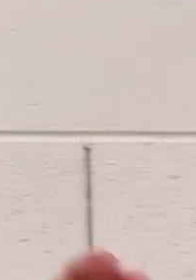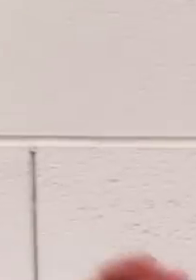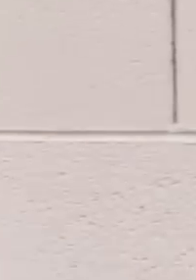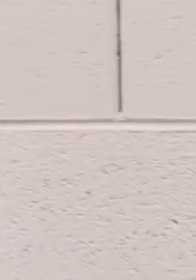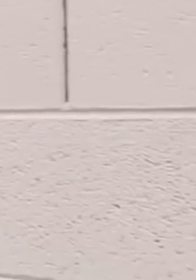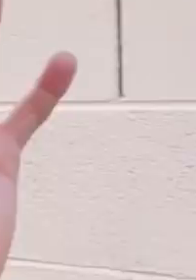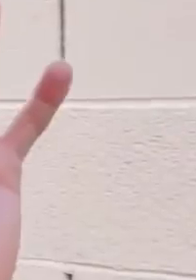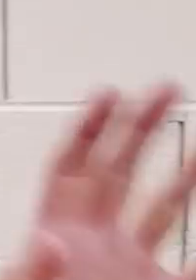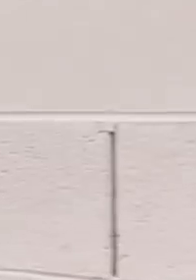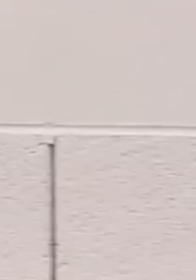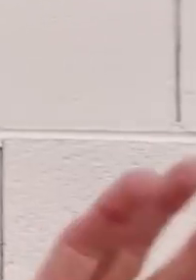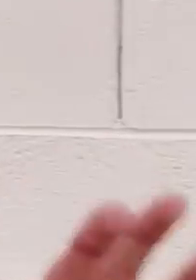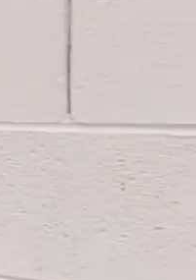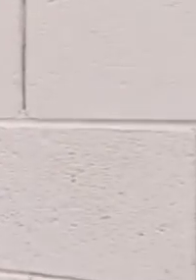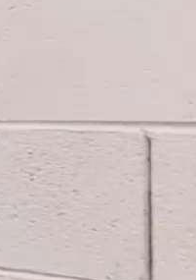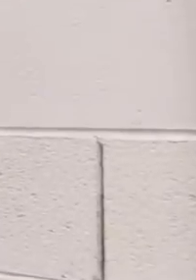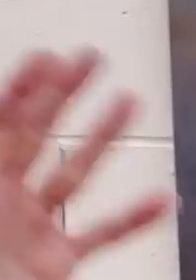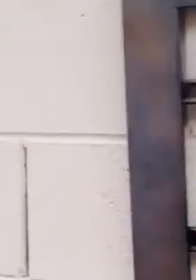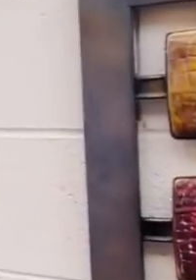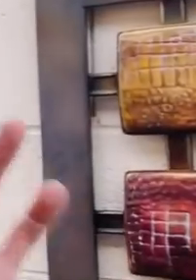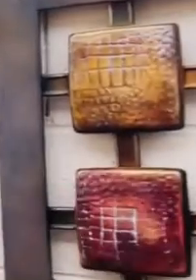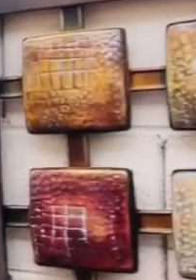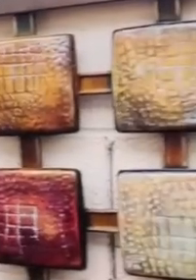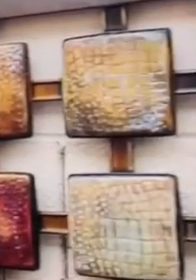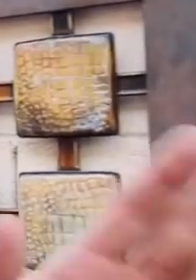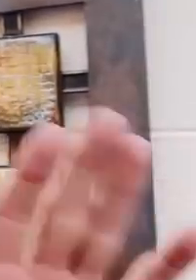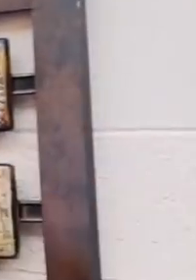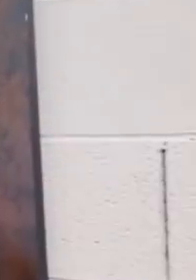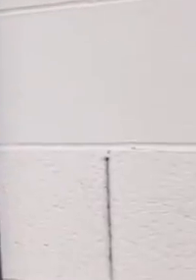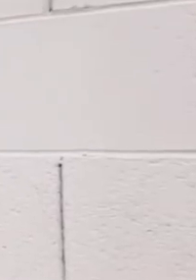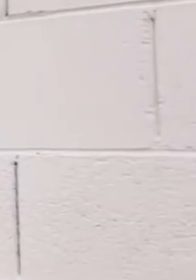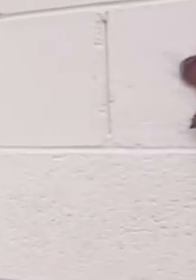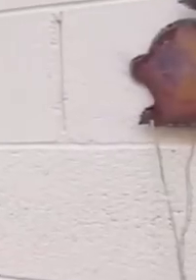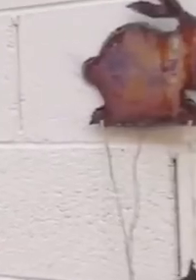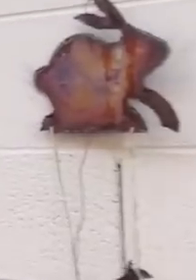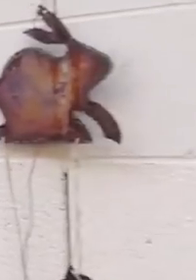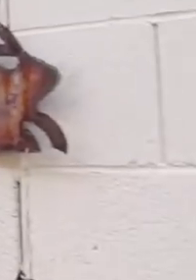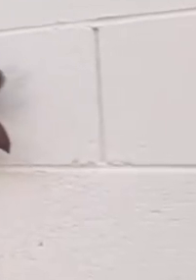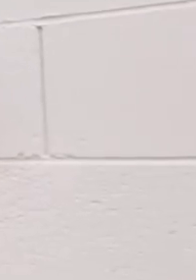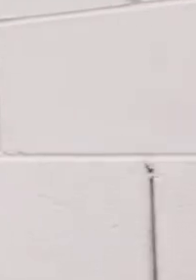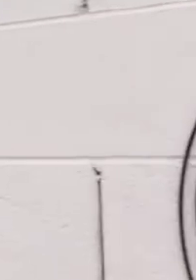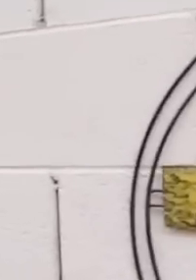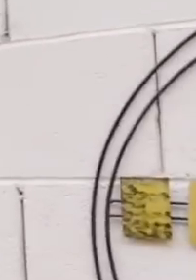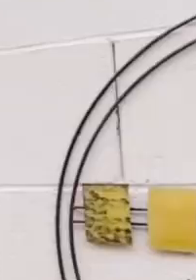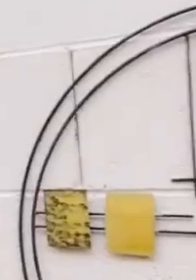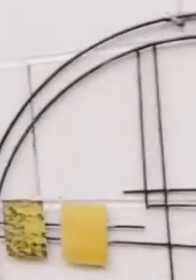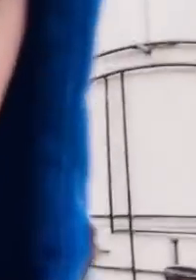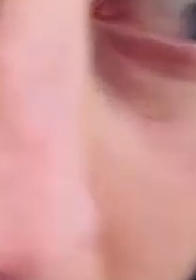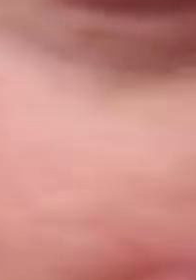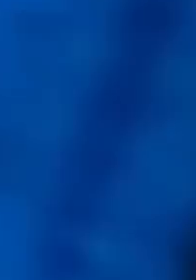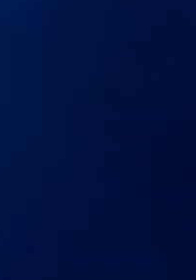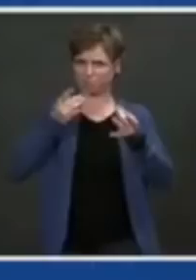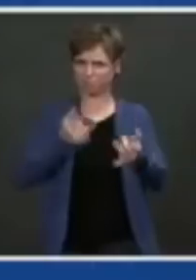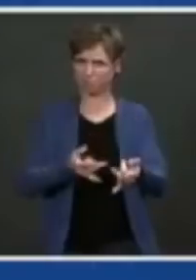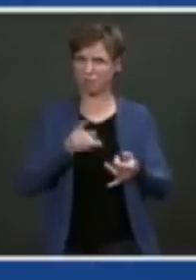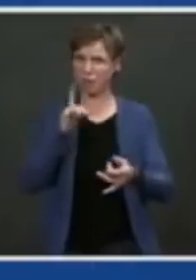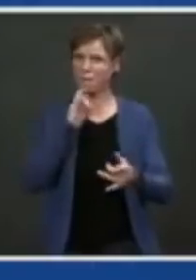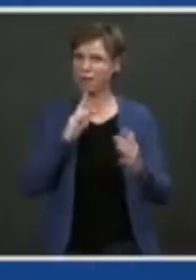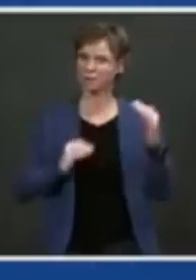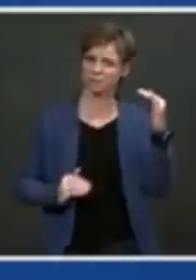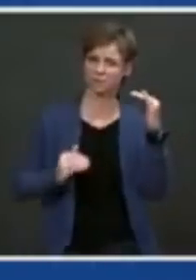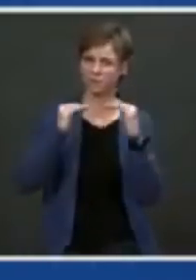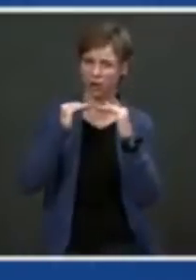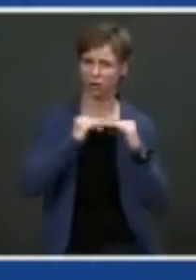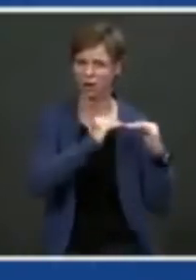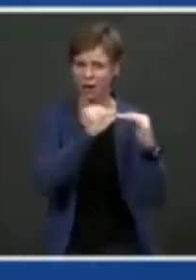barbecue, any group, crowd size 14 to 4,000, I will do it. Thanks for watching. Enjoy this madness.